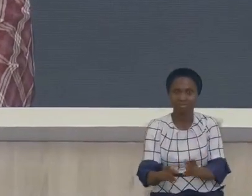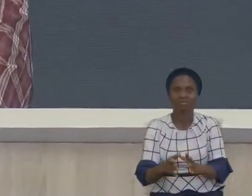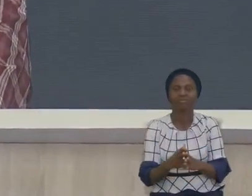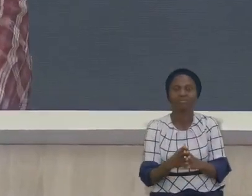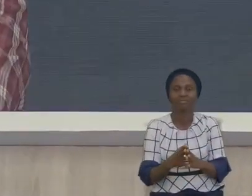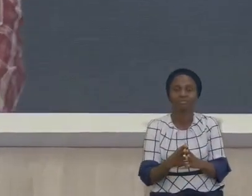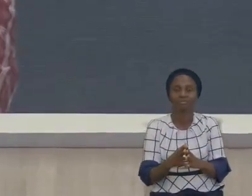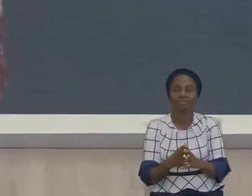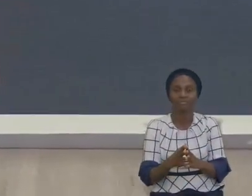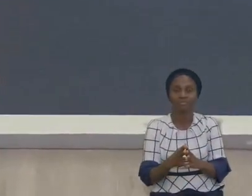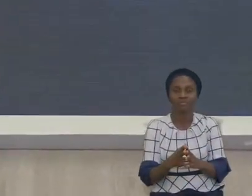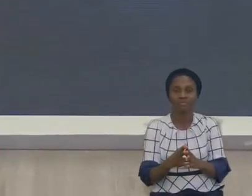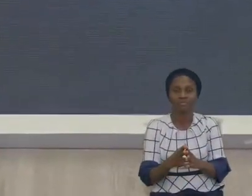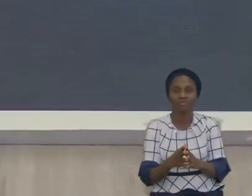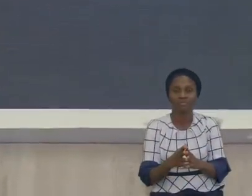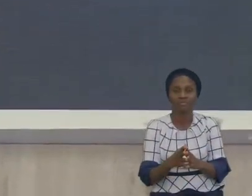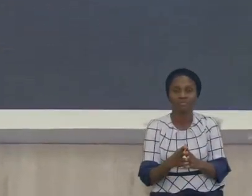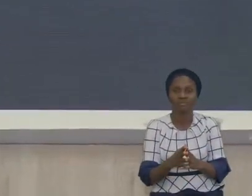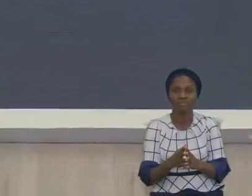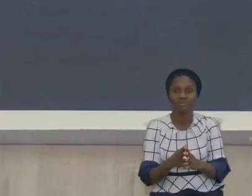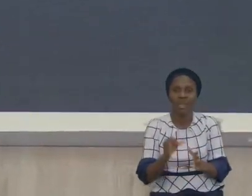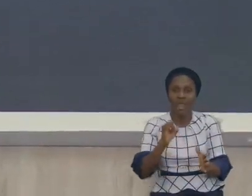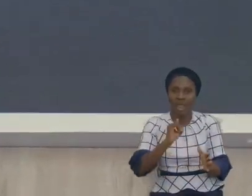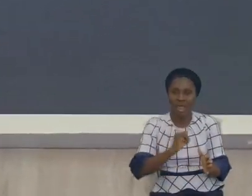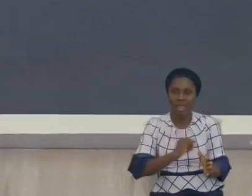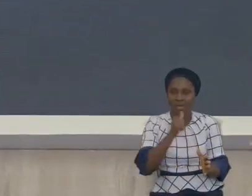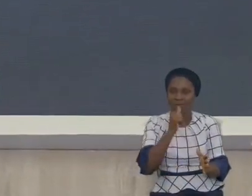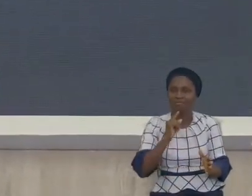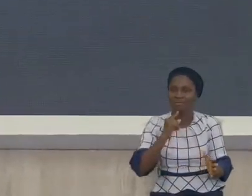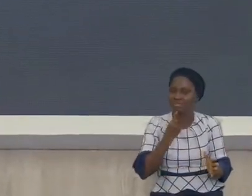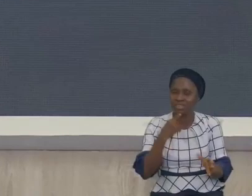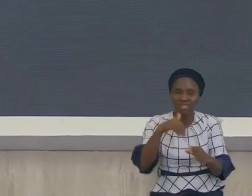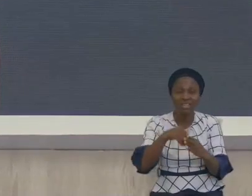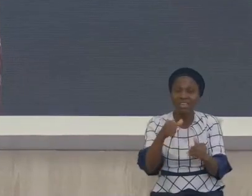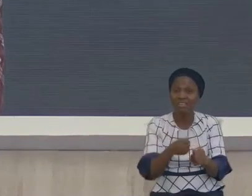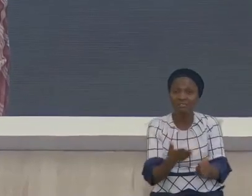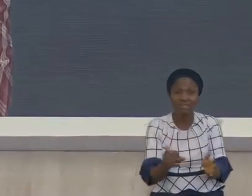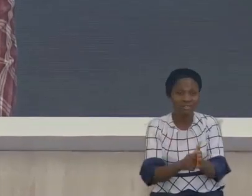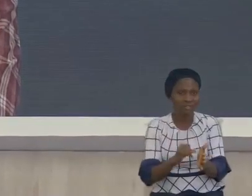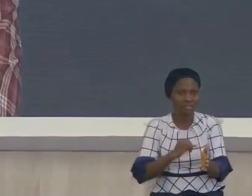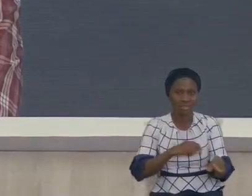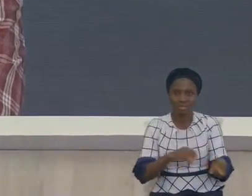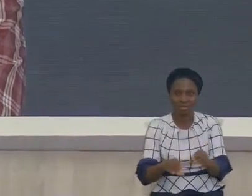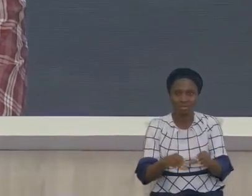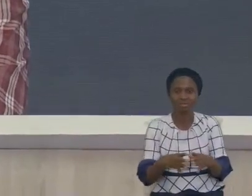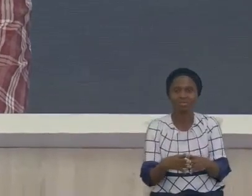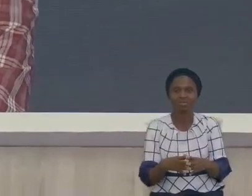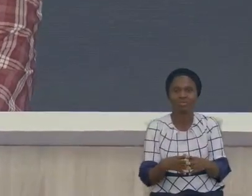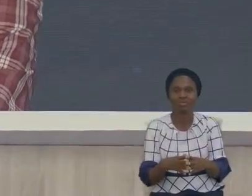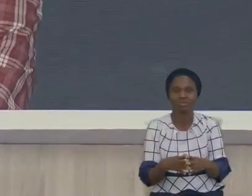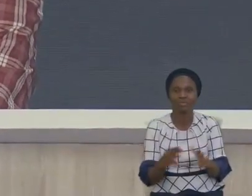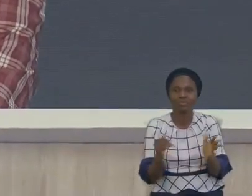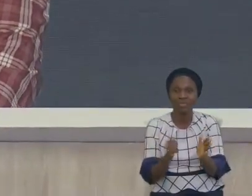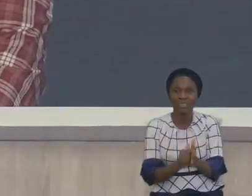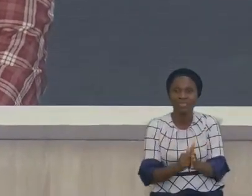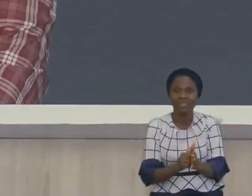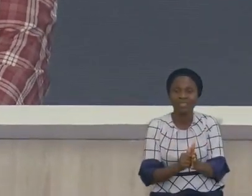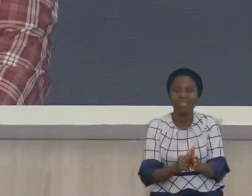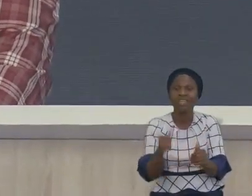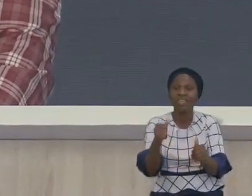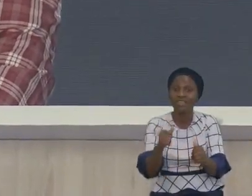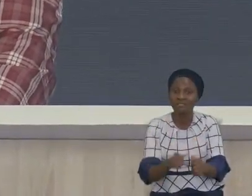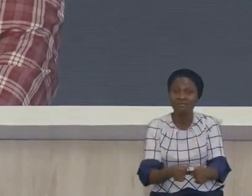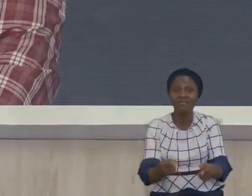do, that every day will add to my progress of